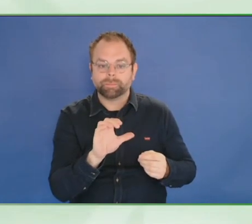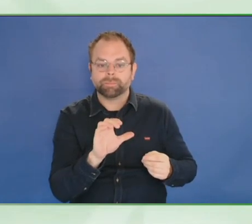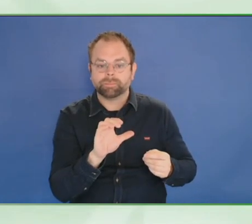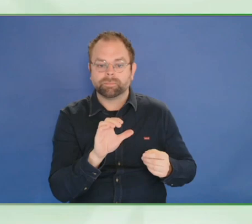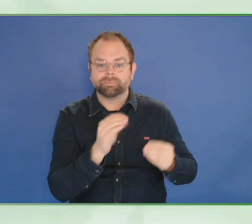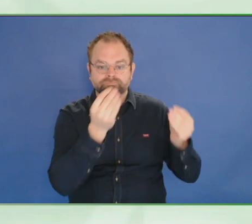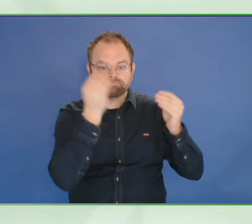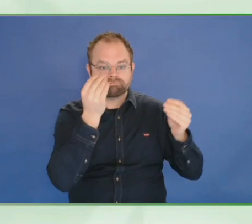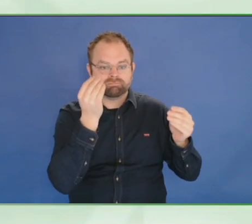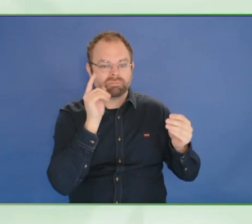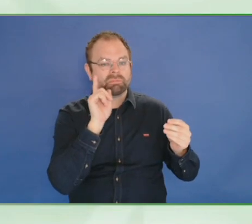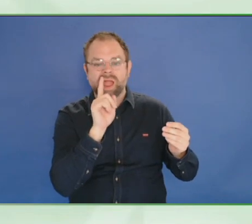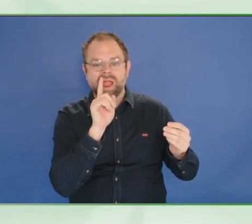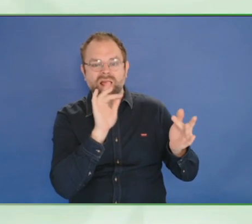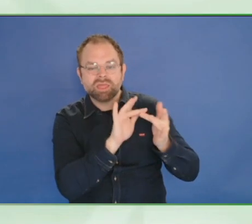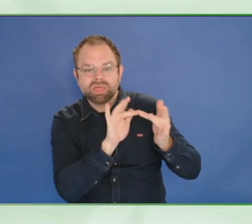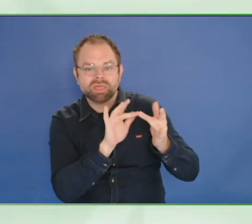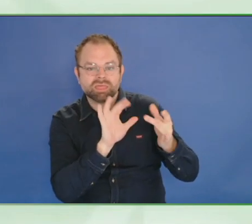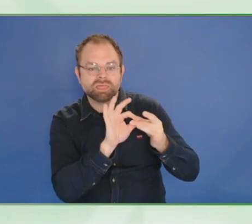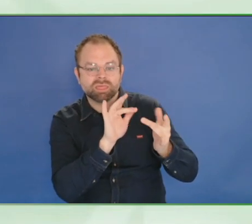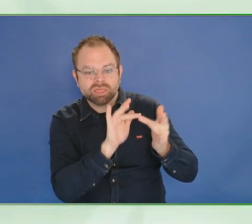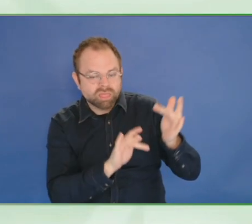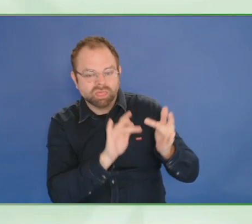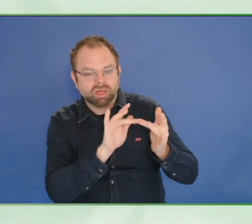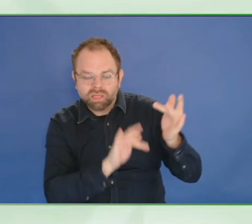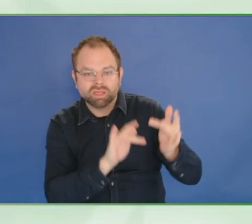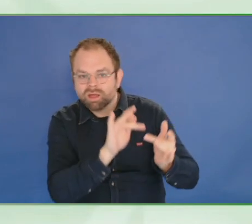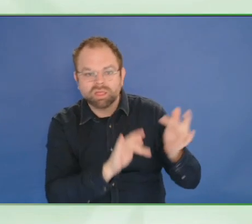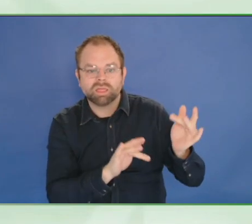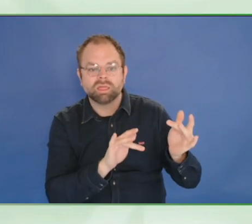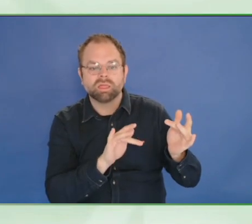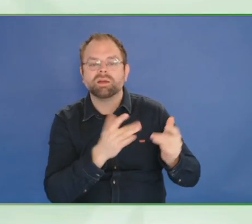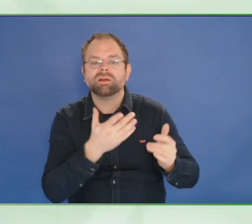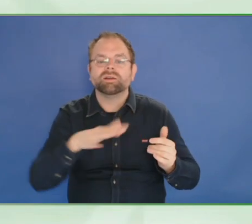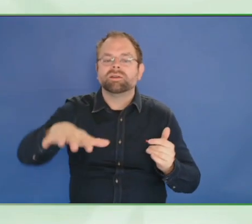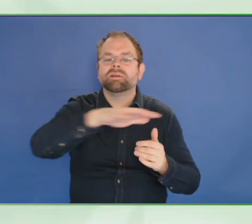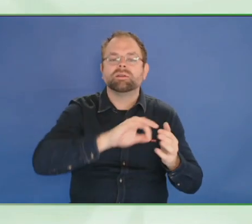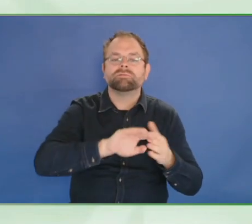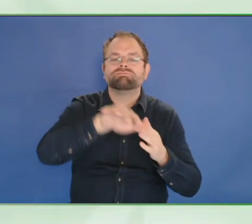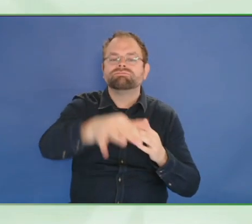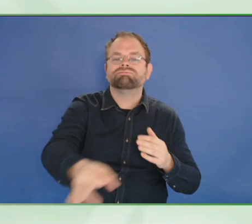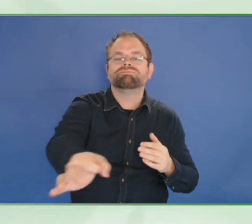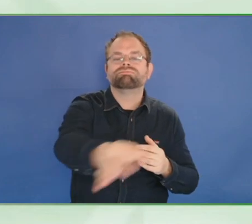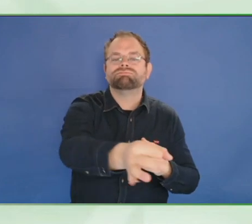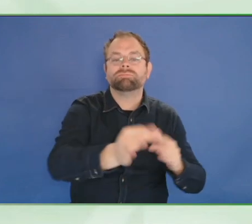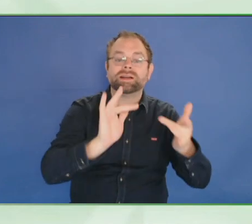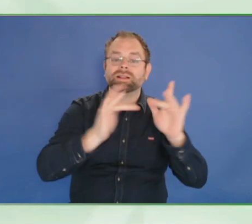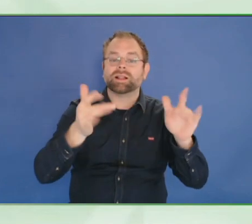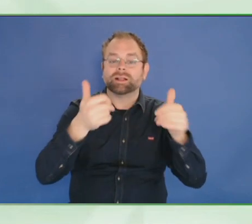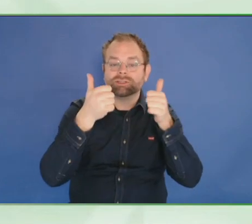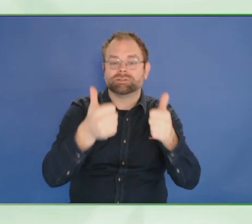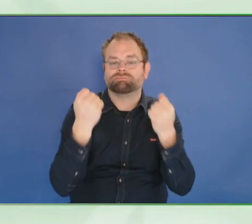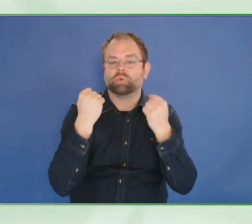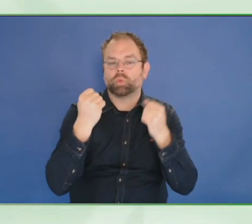that much technology, so not all students have accessible